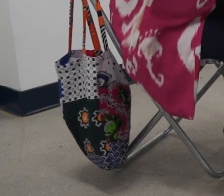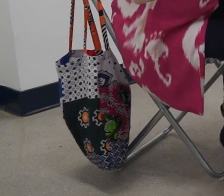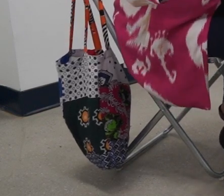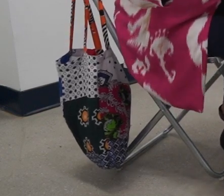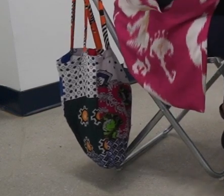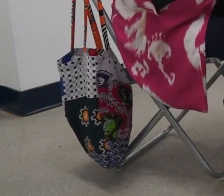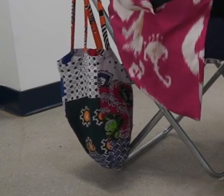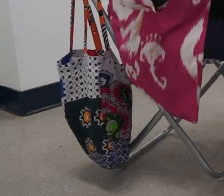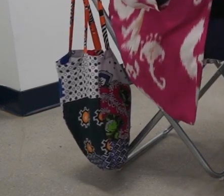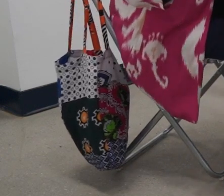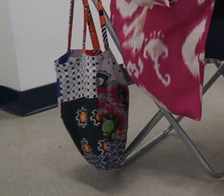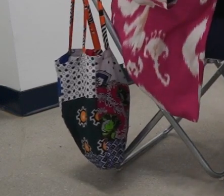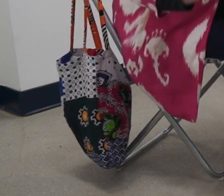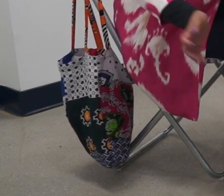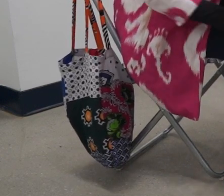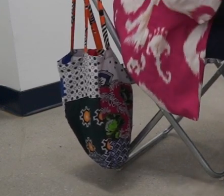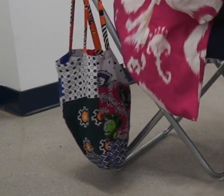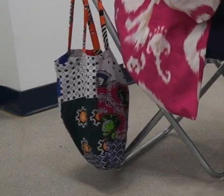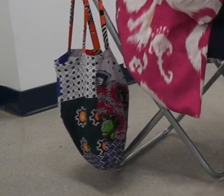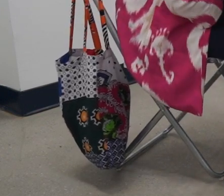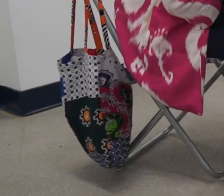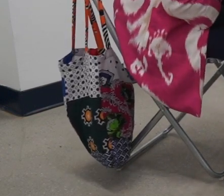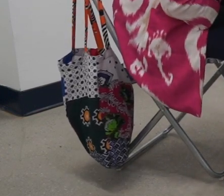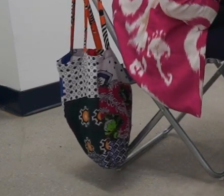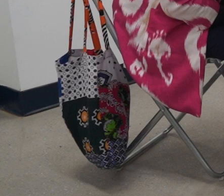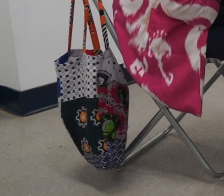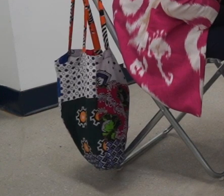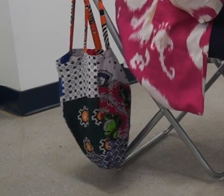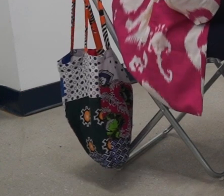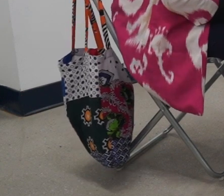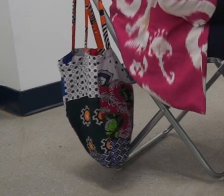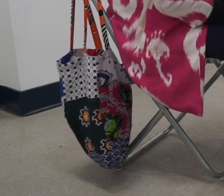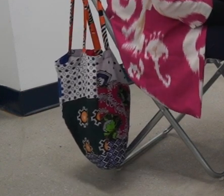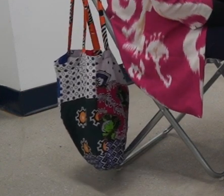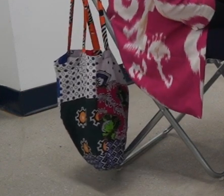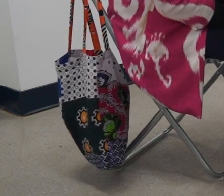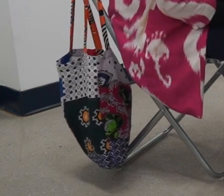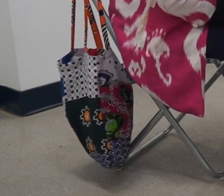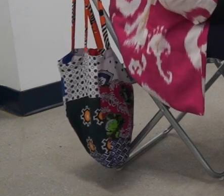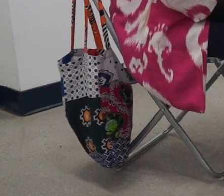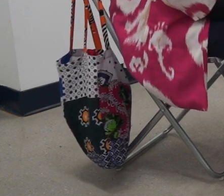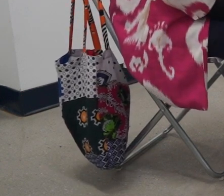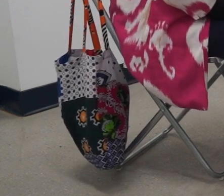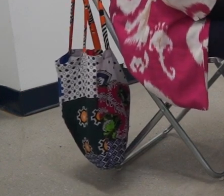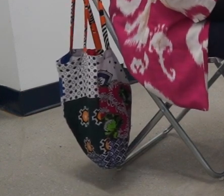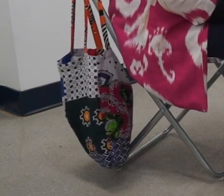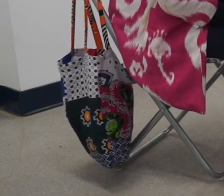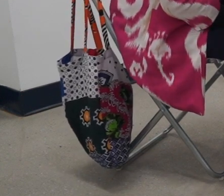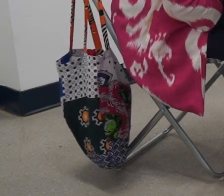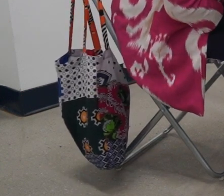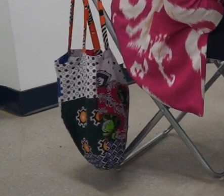we'd love to open it up to you all. So if you have any questions or comments, we can continue the conversation for a few